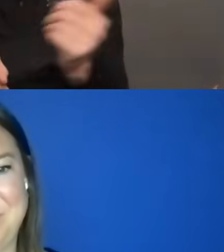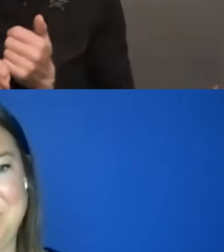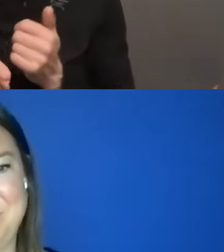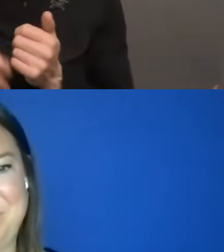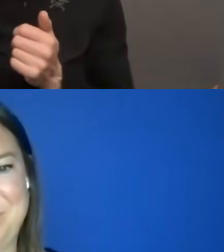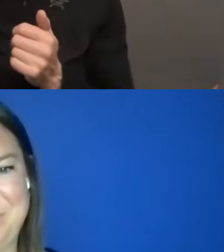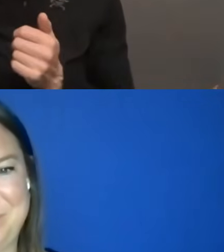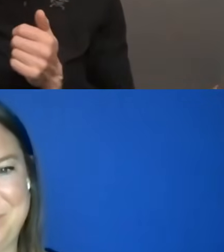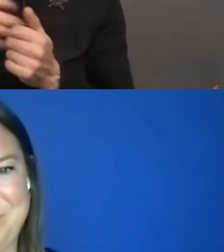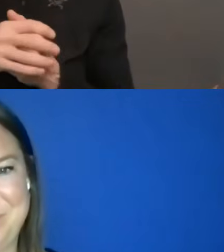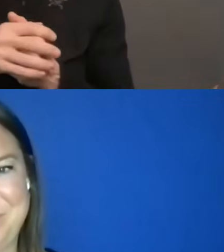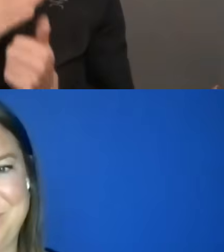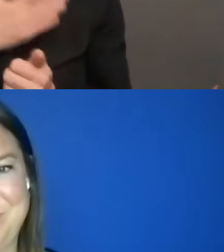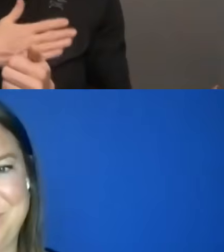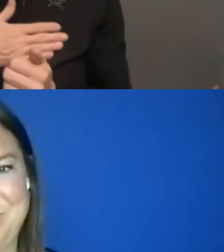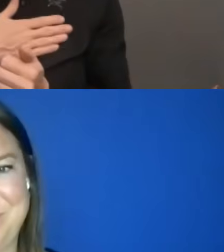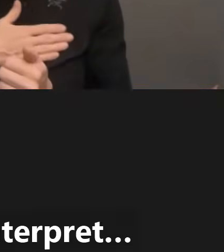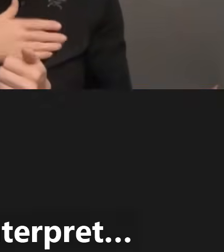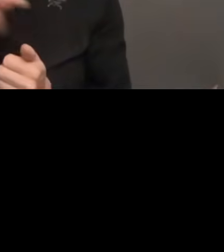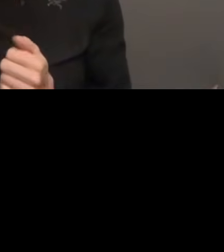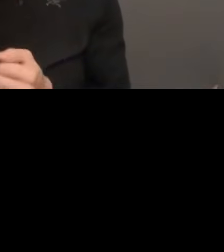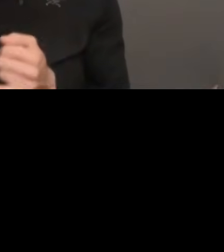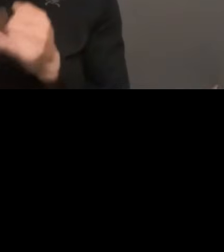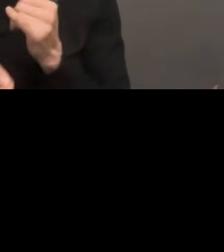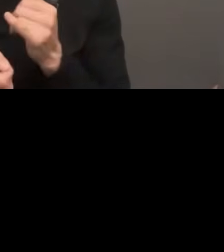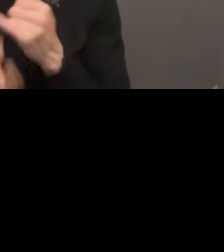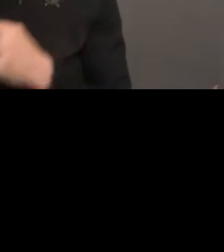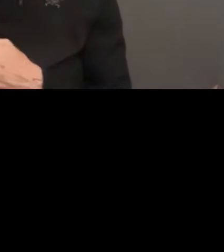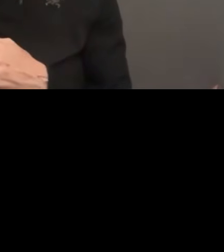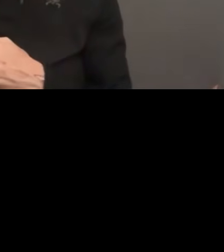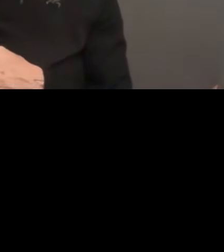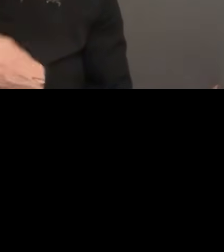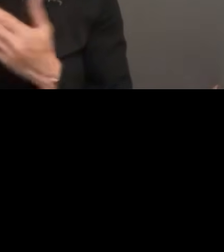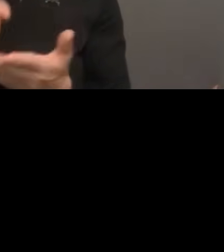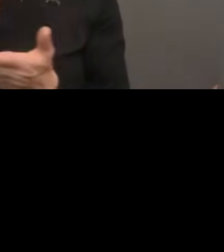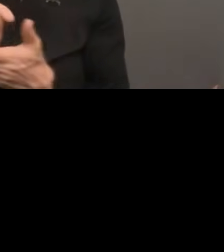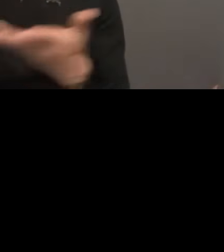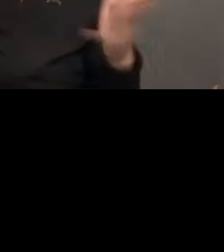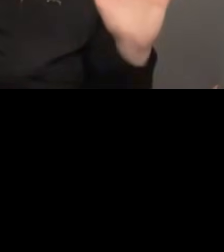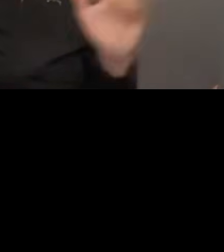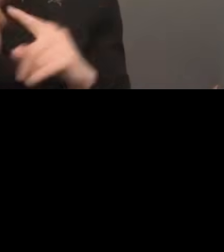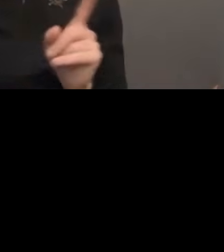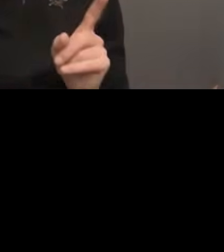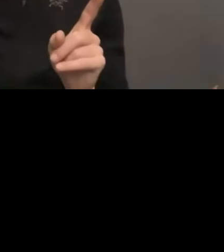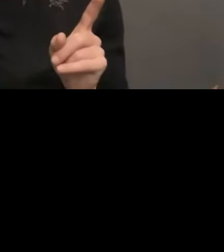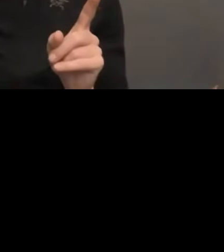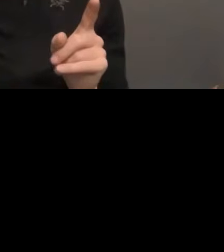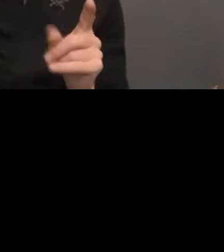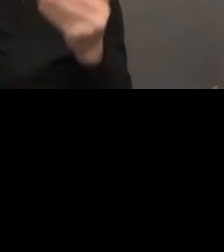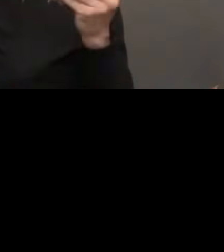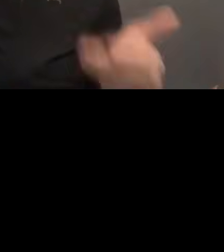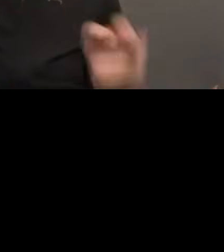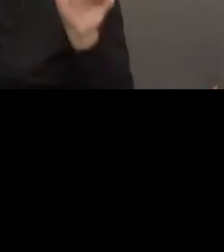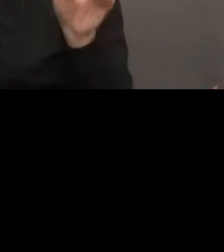yeah, please, this is the last one of these for the season, but please check out other local